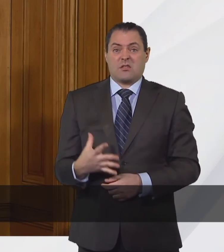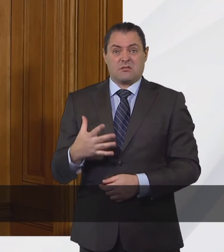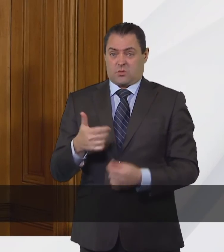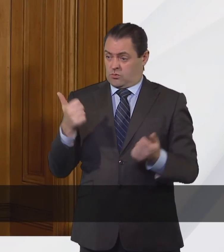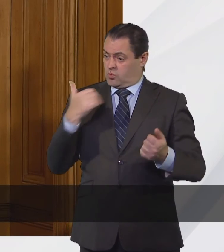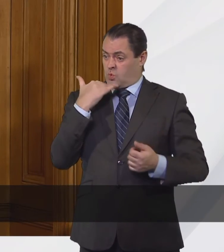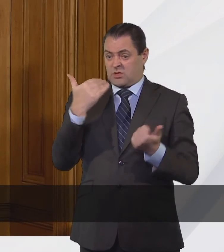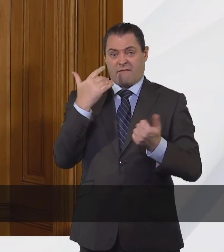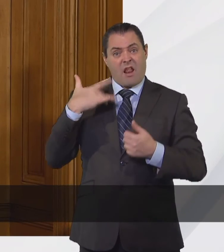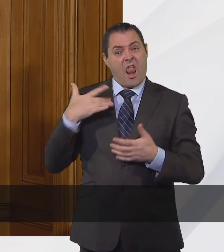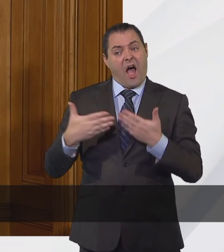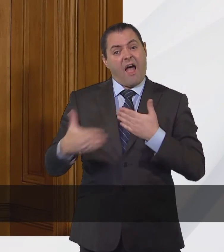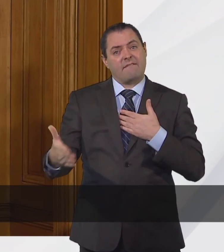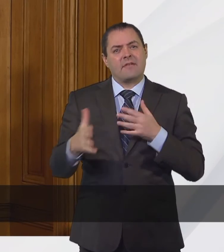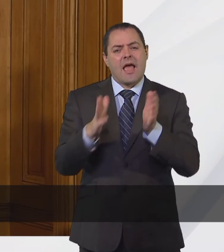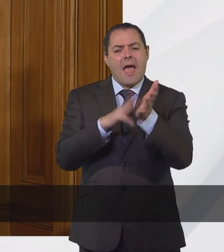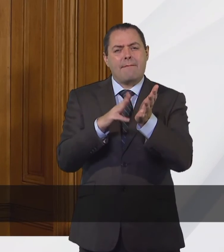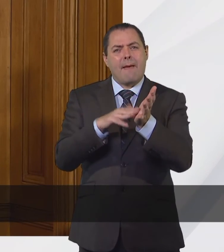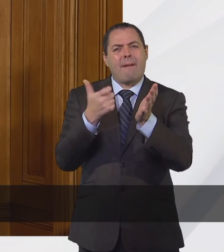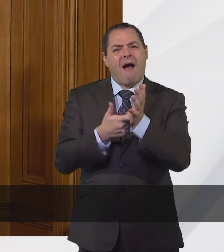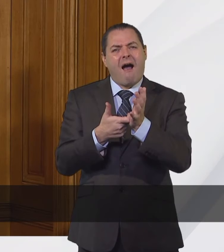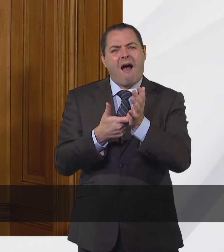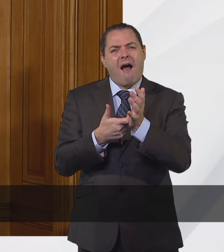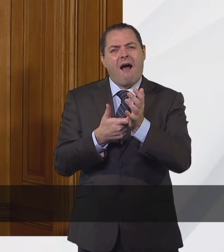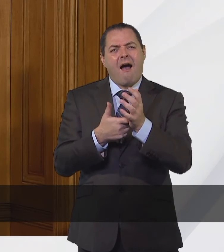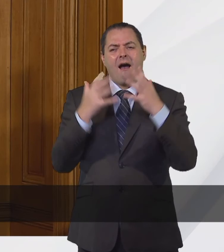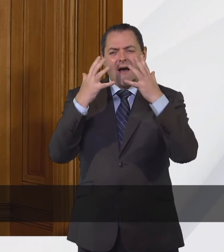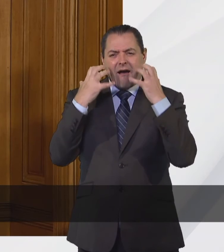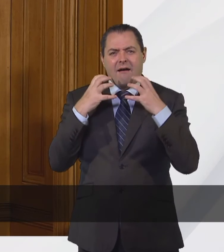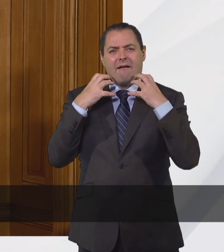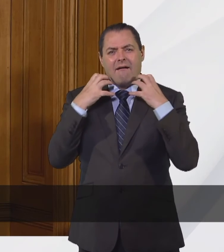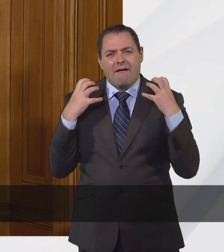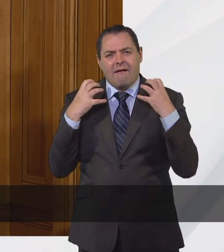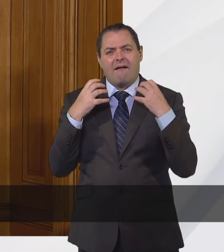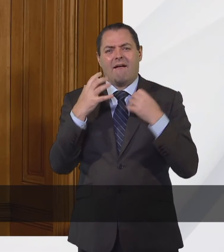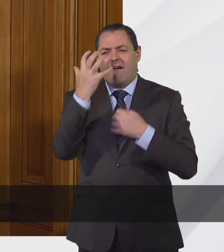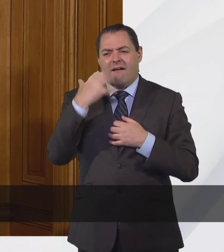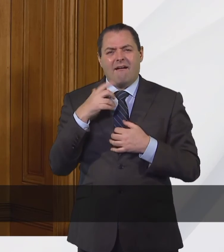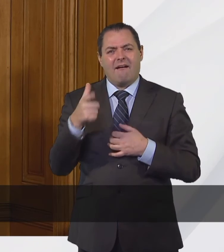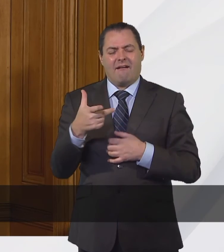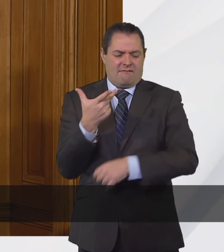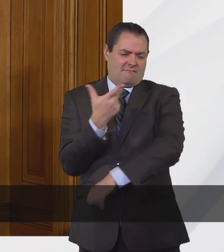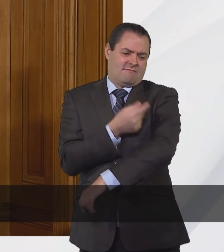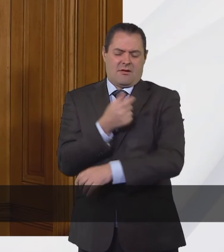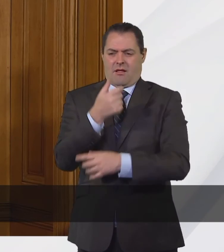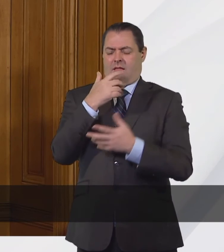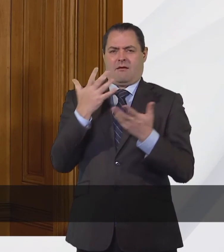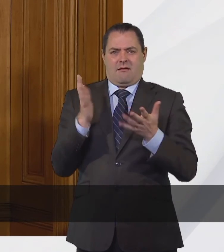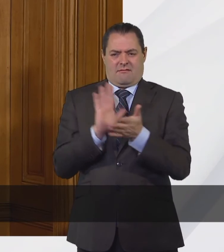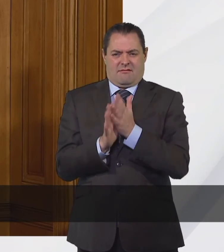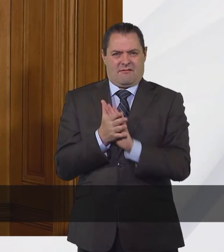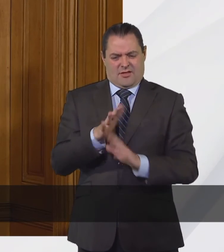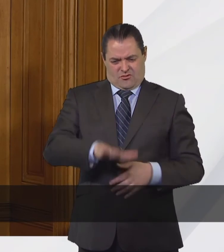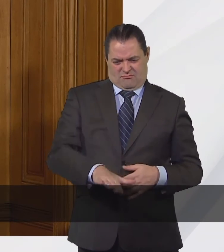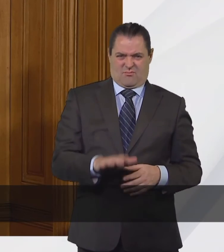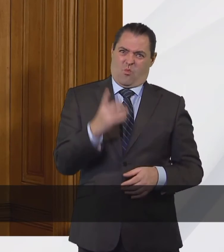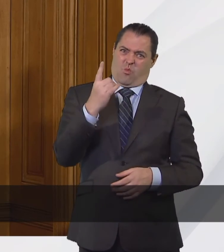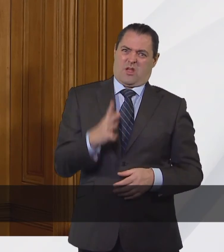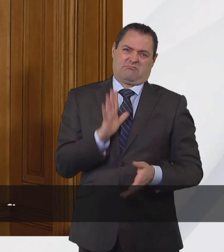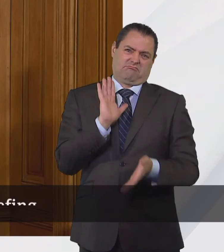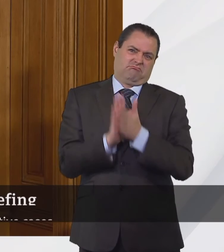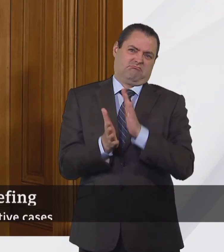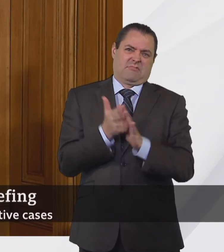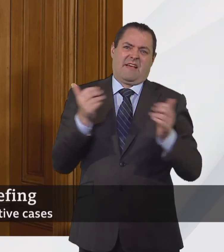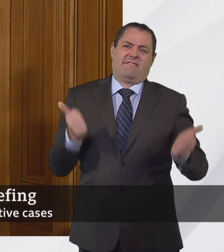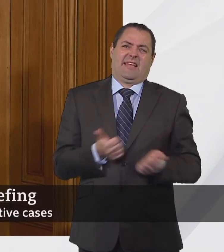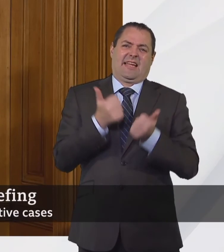life. Things like MMR, you just take a course of MMR and that will protect most people for life. But there are some, many vaccines, for